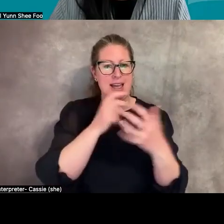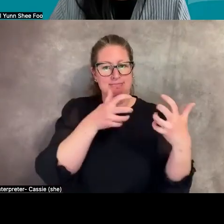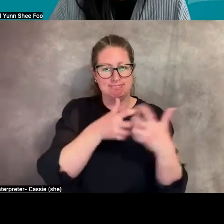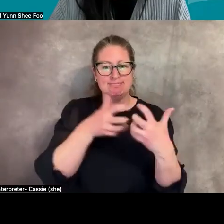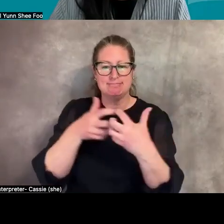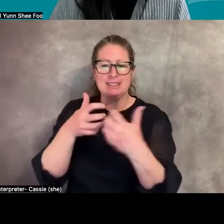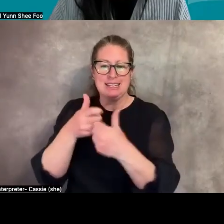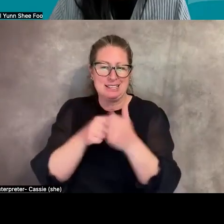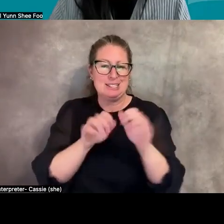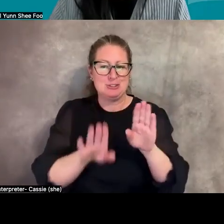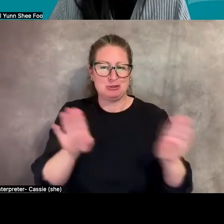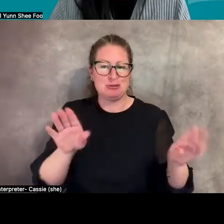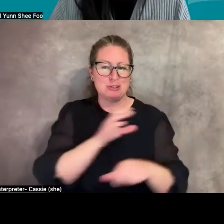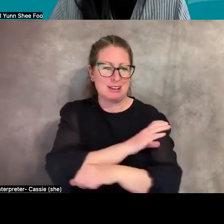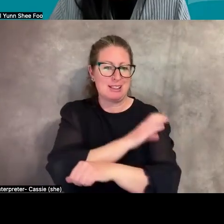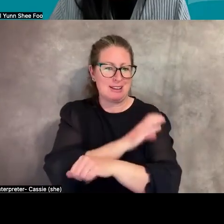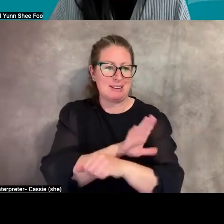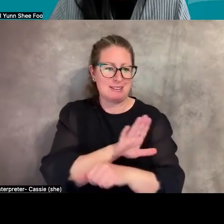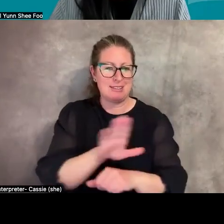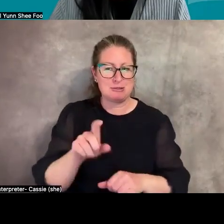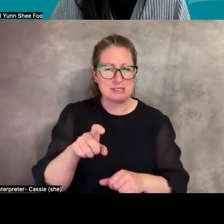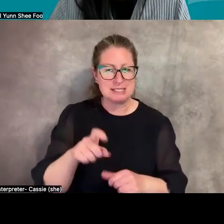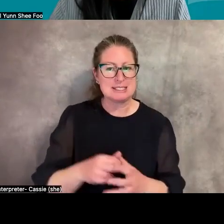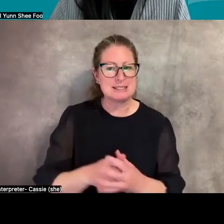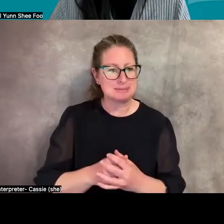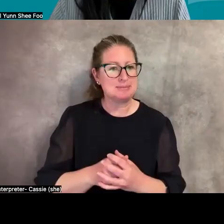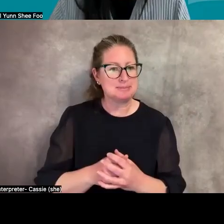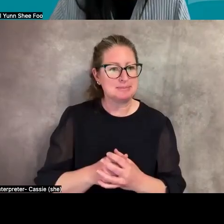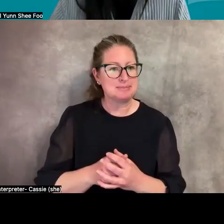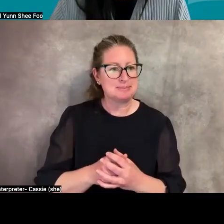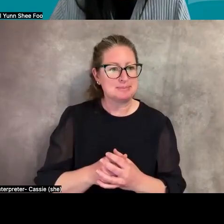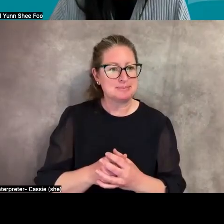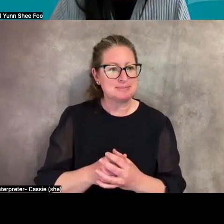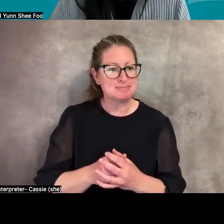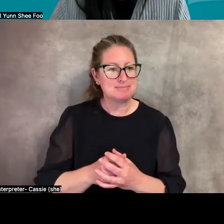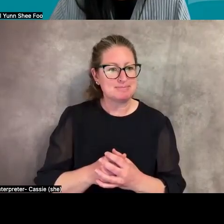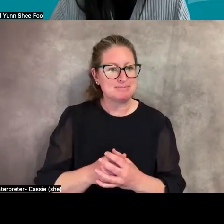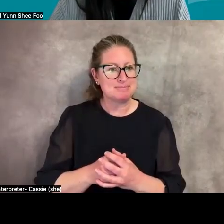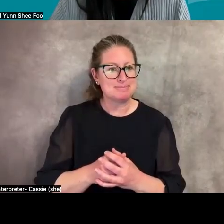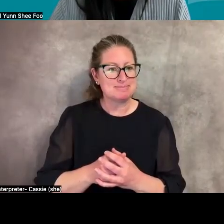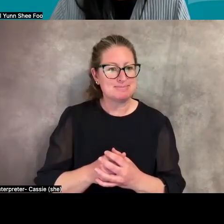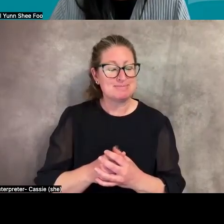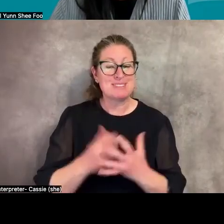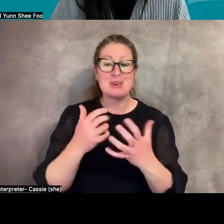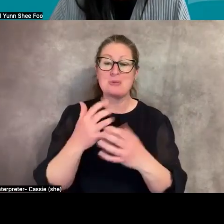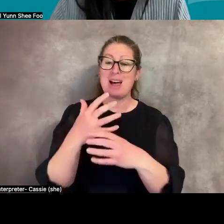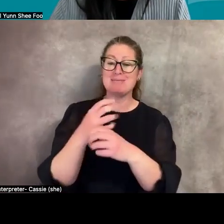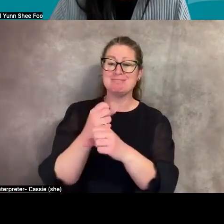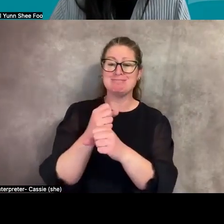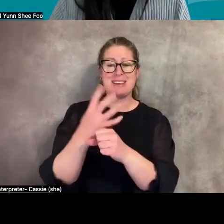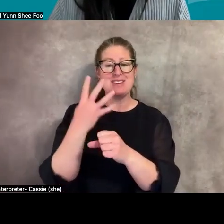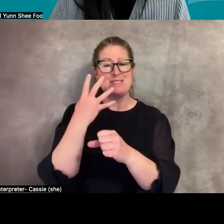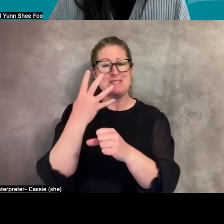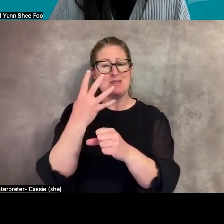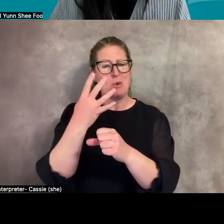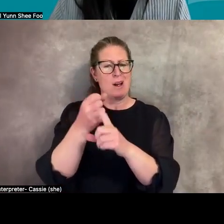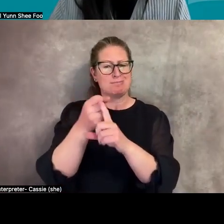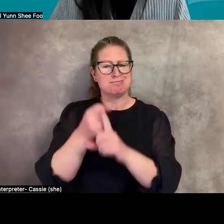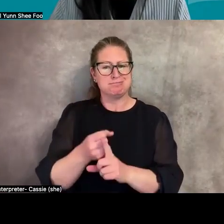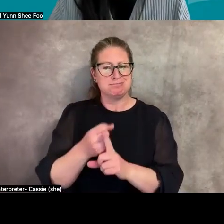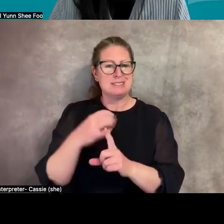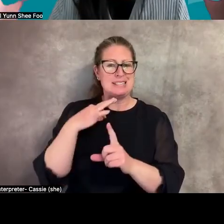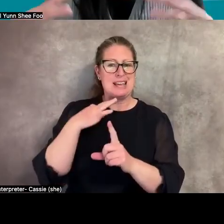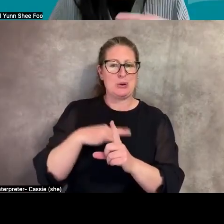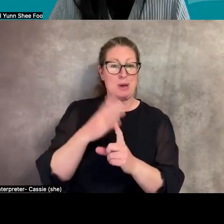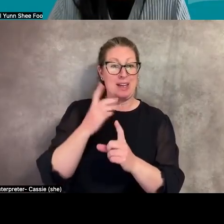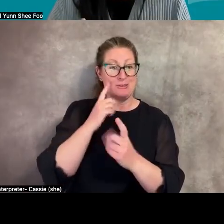as well. And last slide, please. I'll just sum up with 4 key takeaways. First,